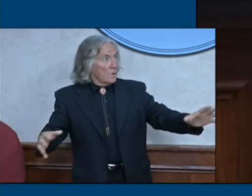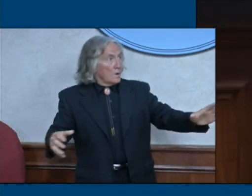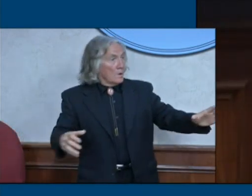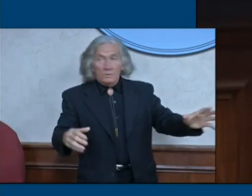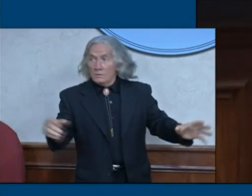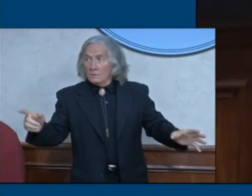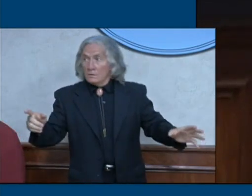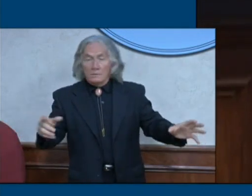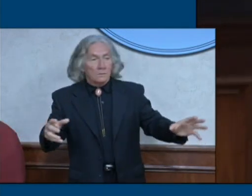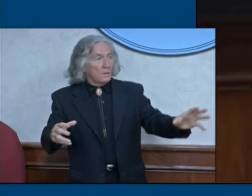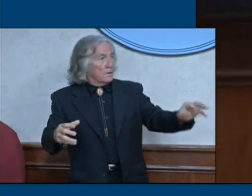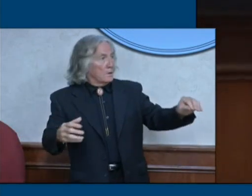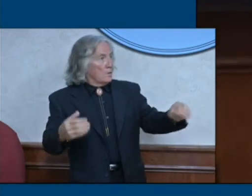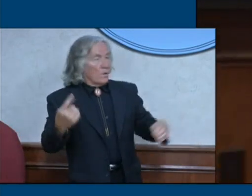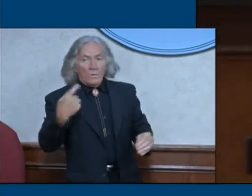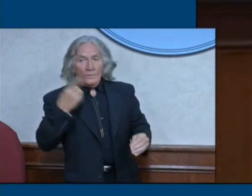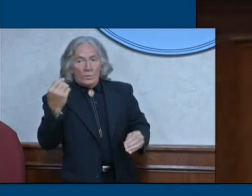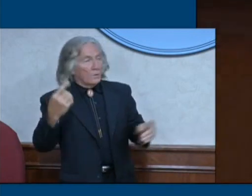Yeah, I've got one.